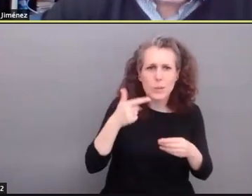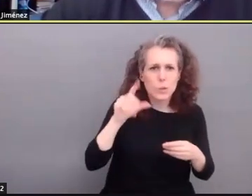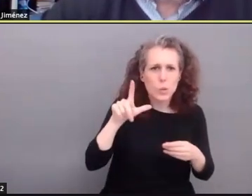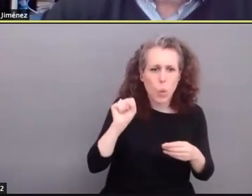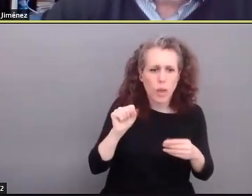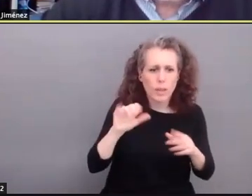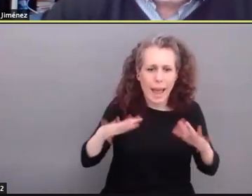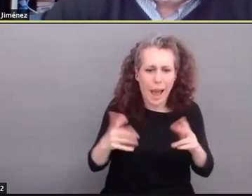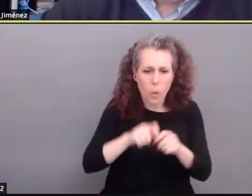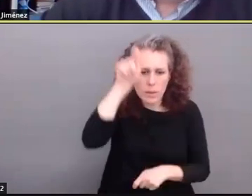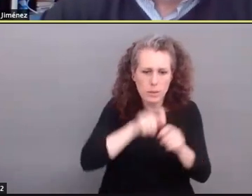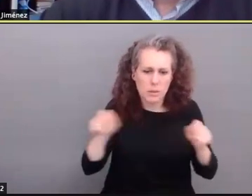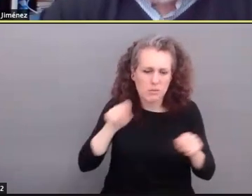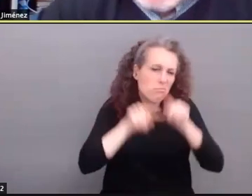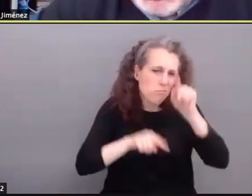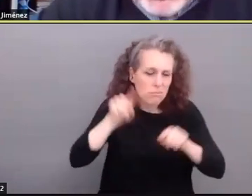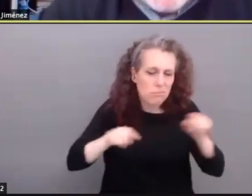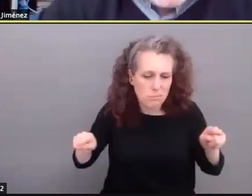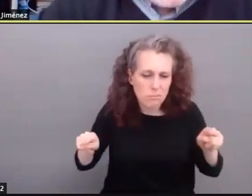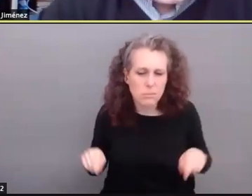conformity assessment. And then